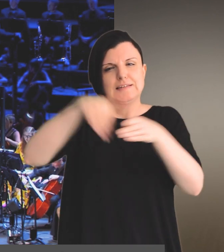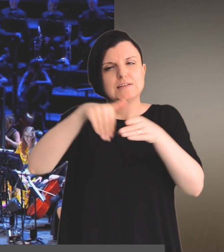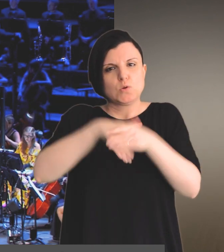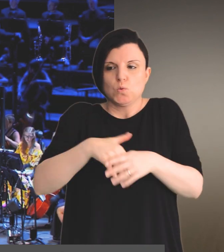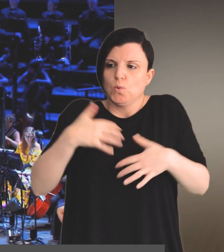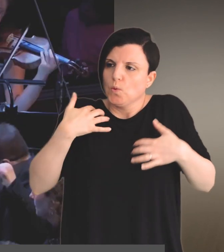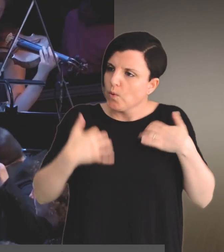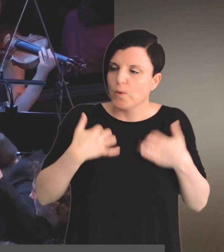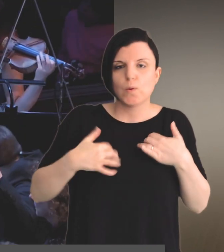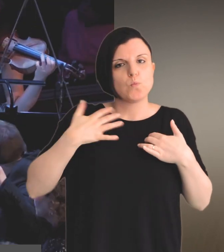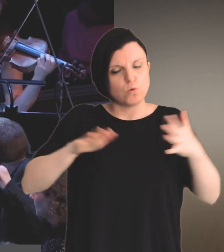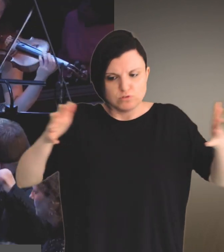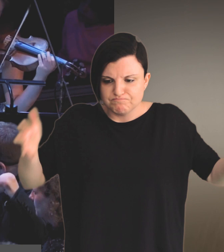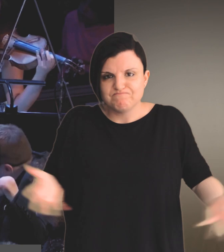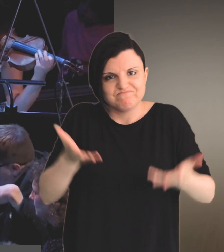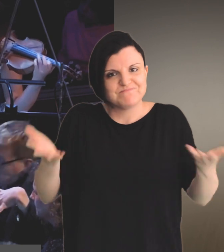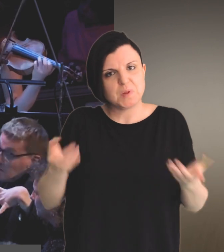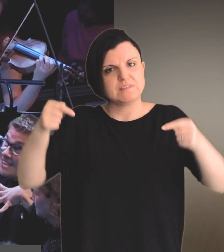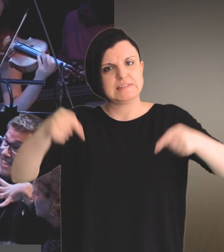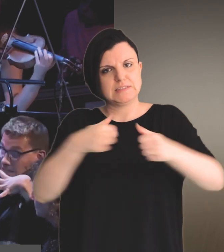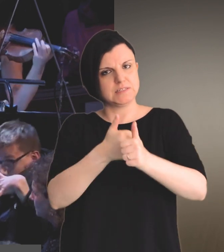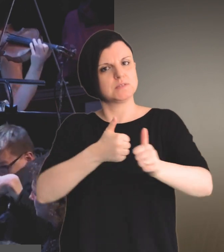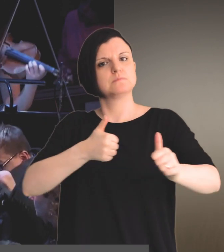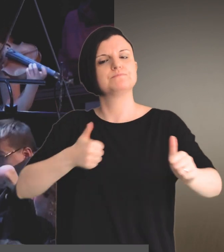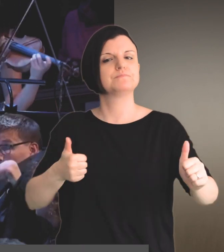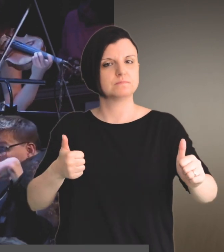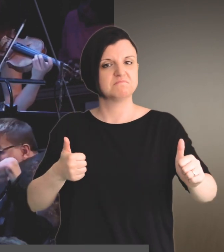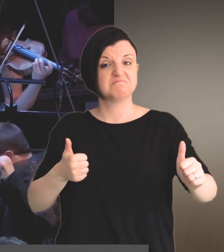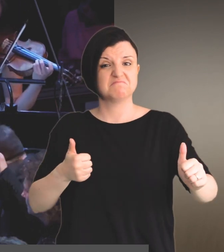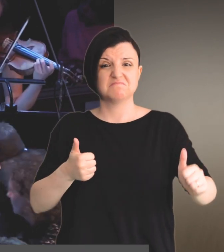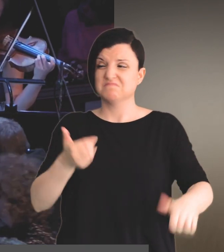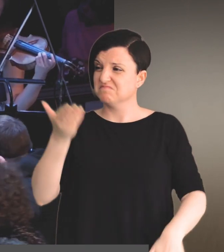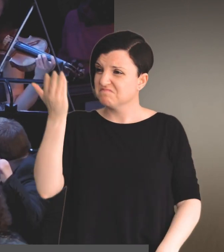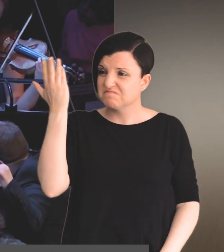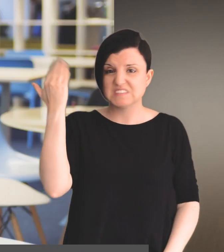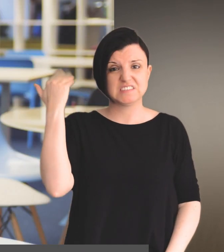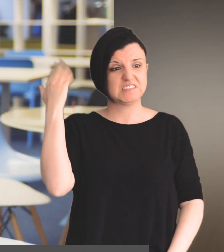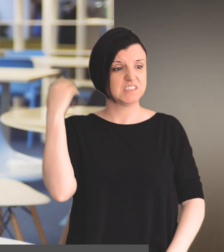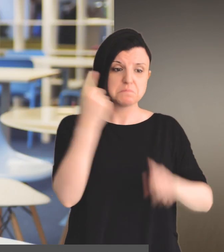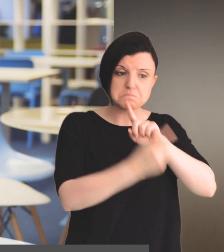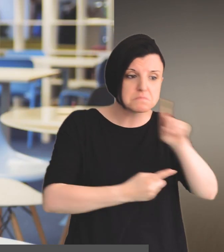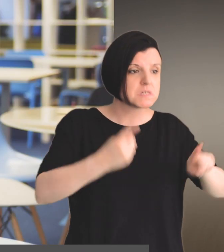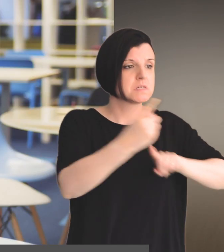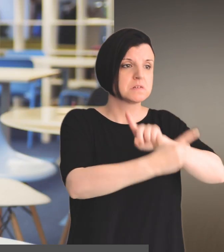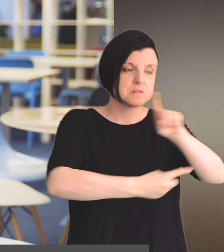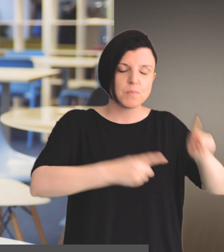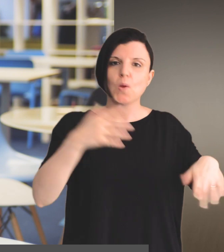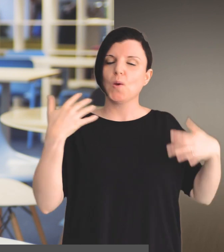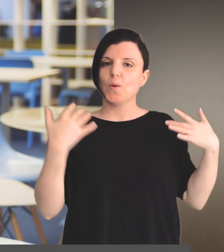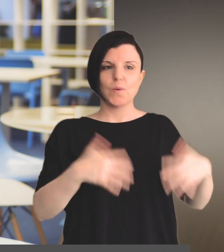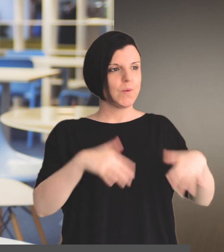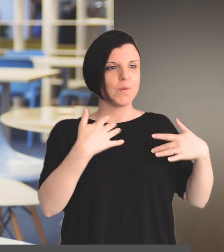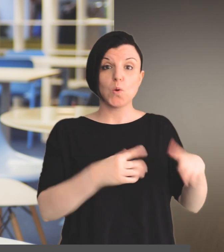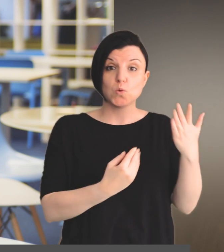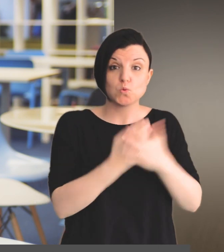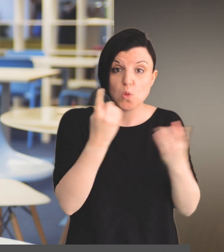passion for diversity within the organisation. We've had some incredible meetings and incredible ideas